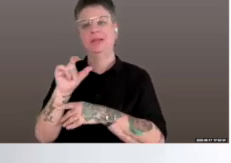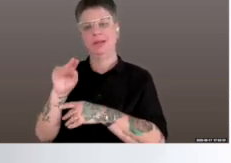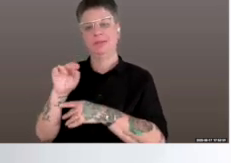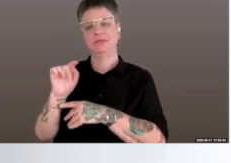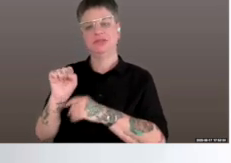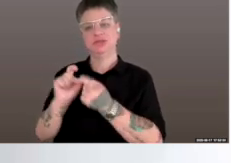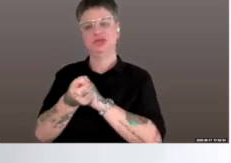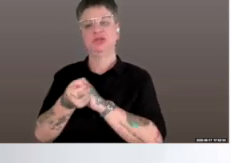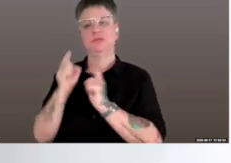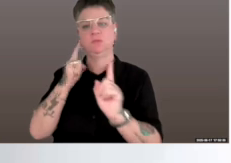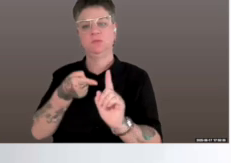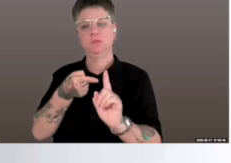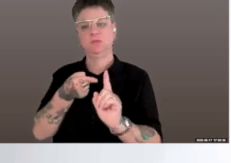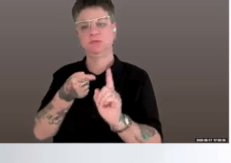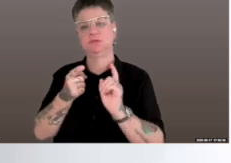needs.